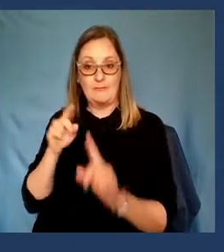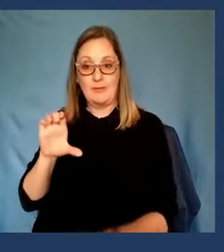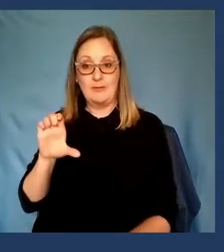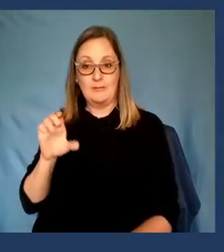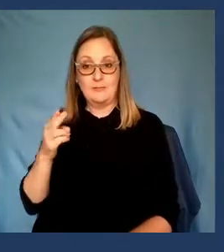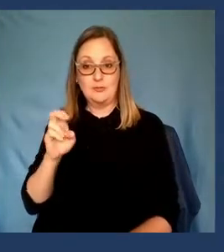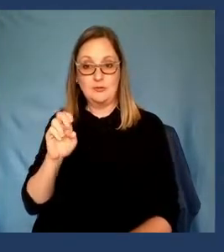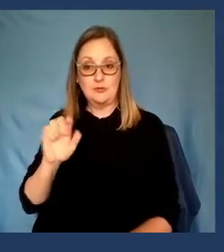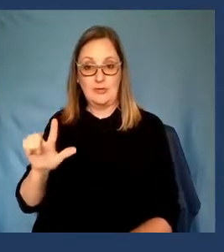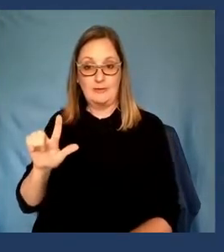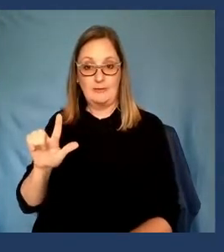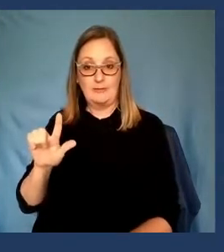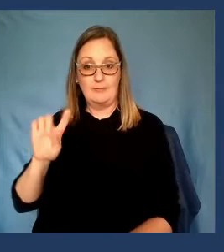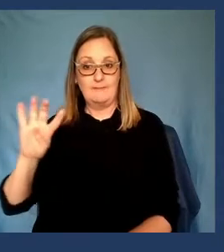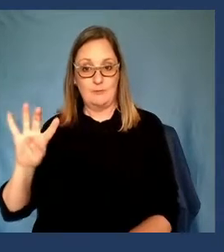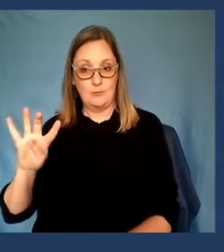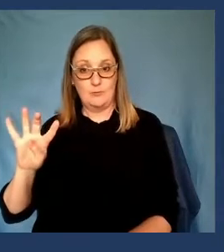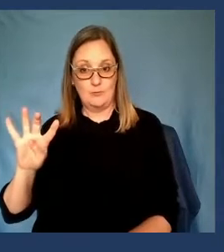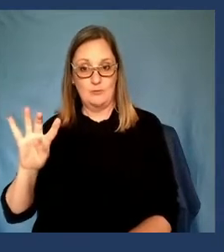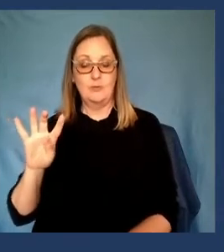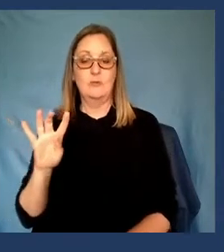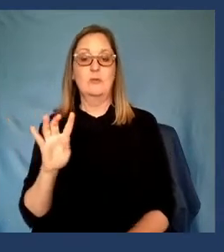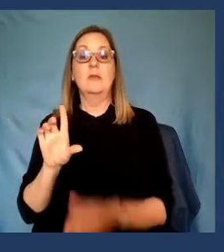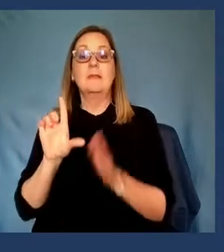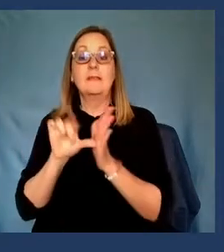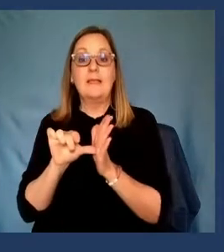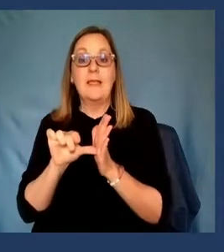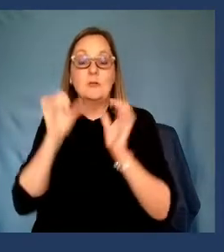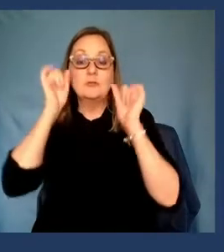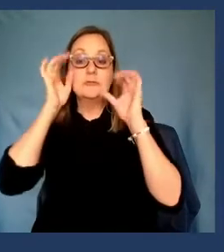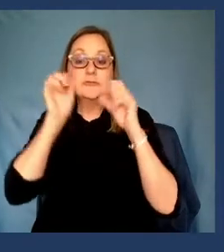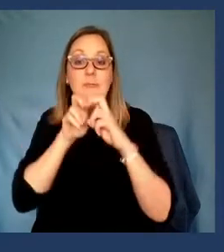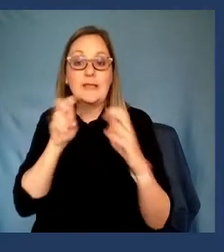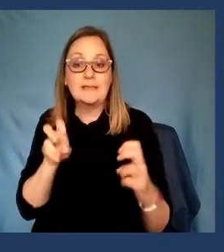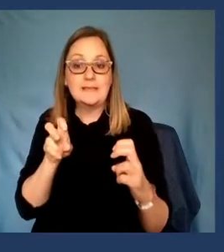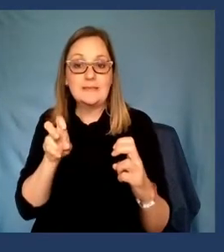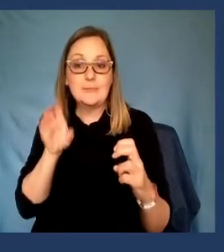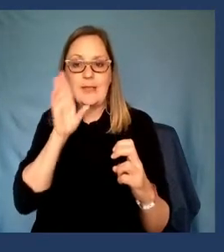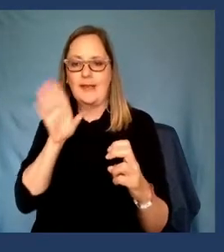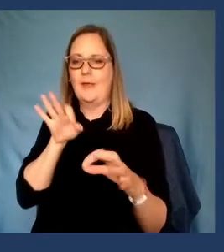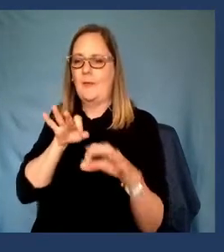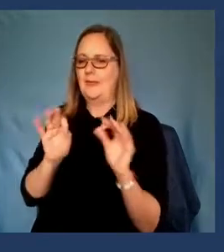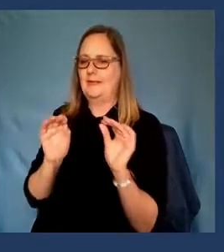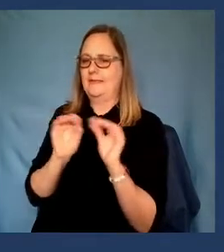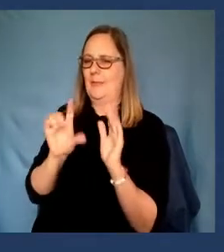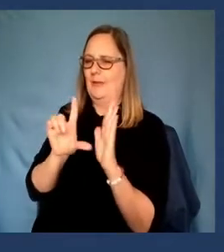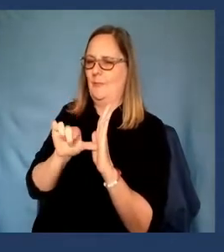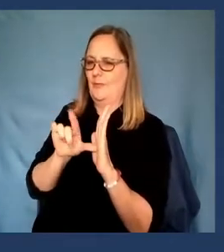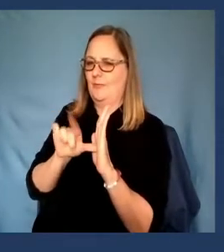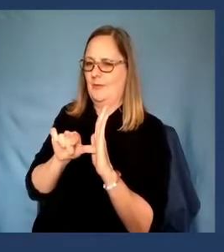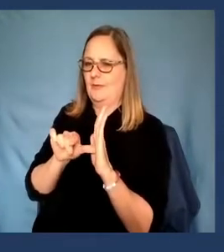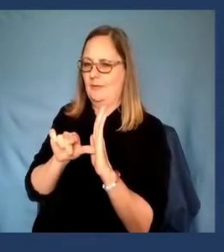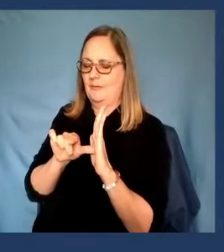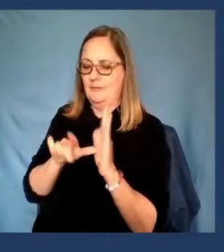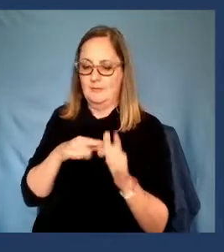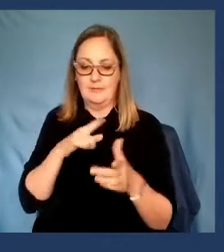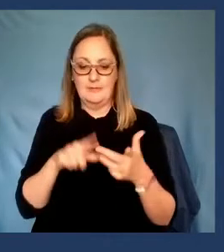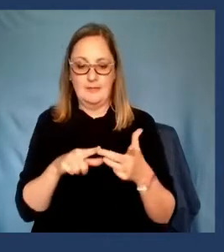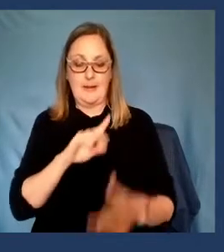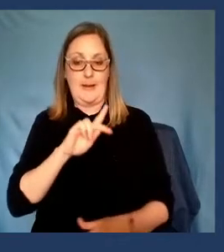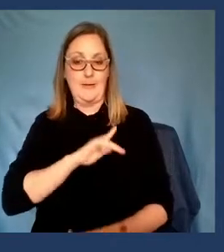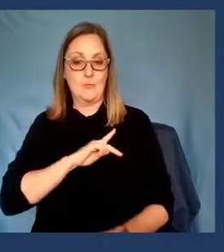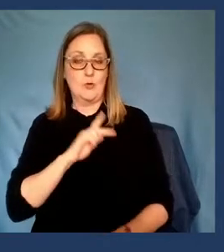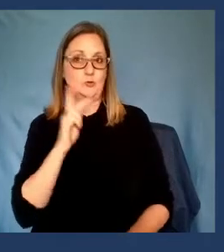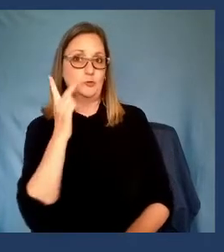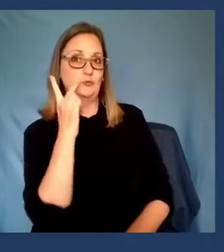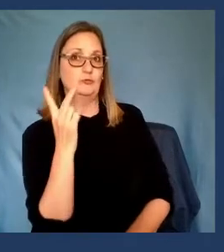that to give you some context around it. And then a personal reflection from someone that I get to work with as the